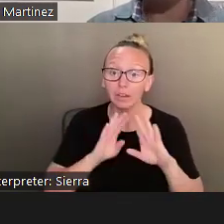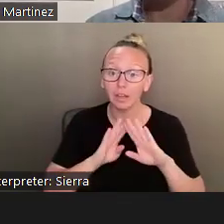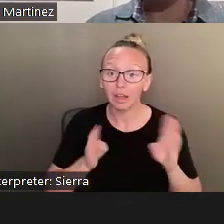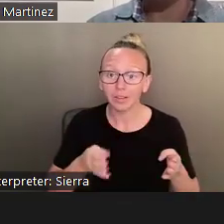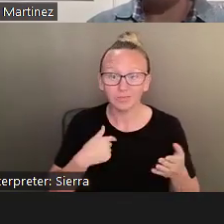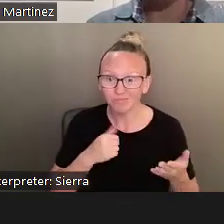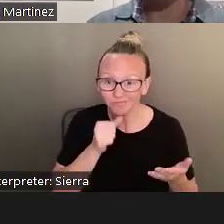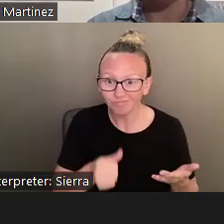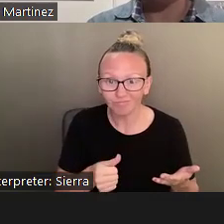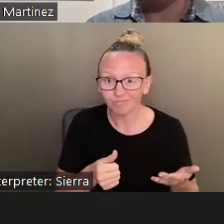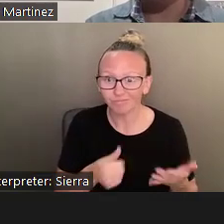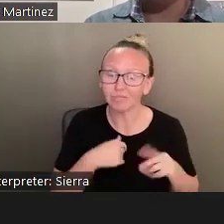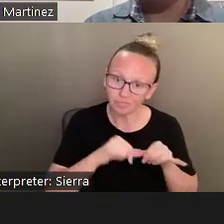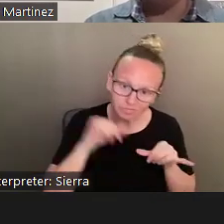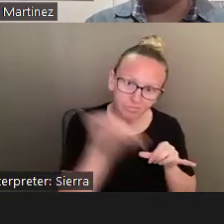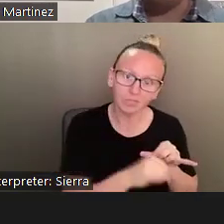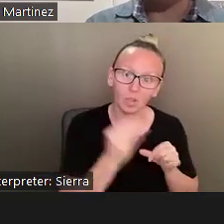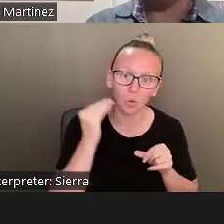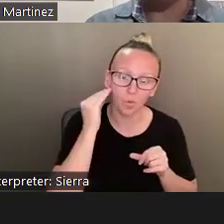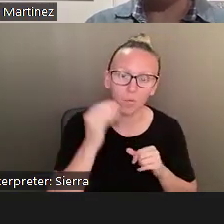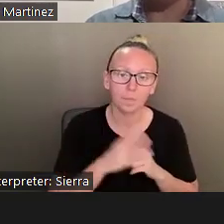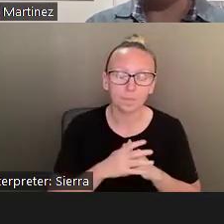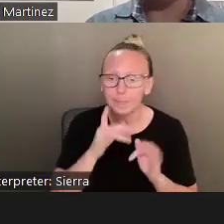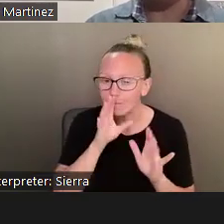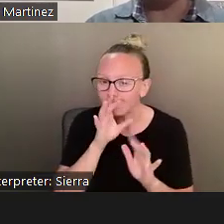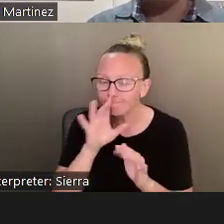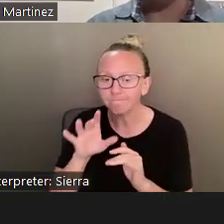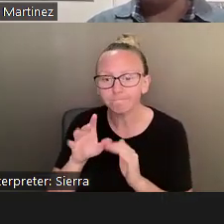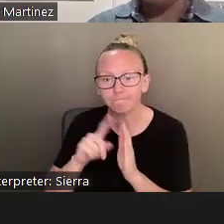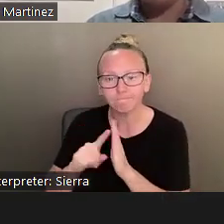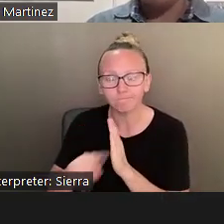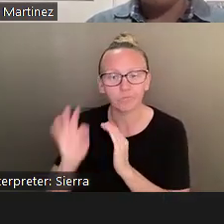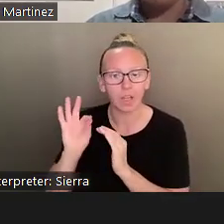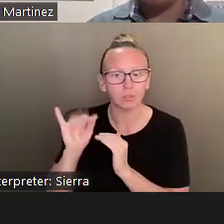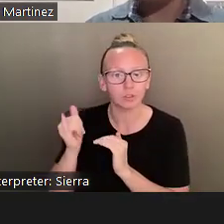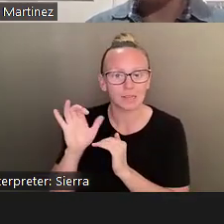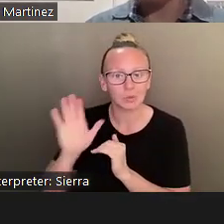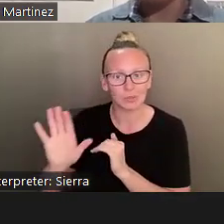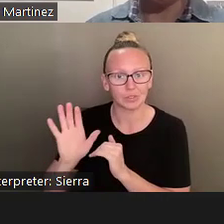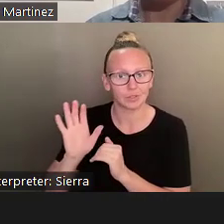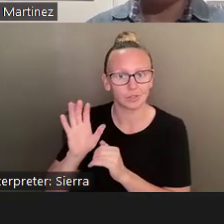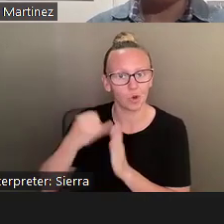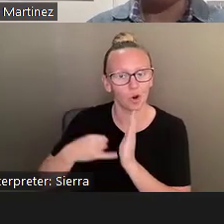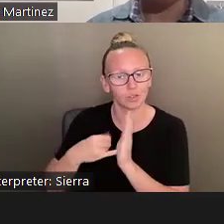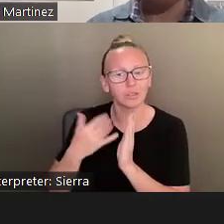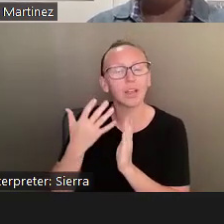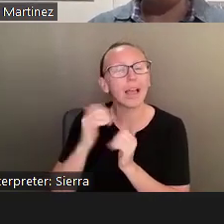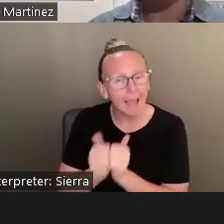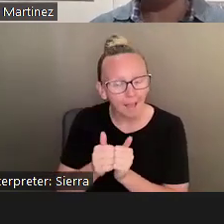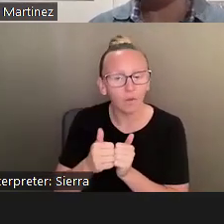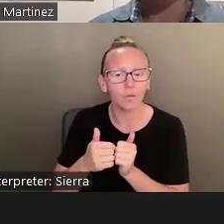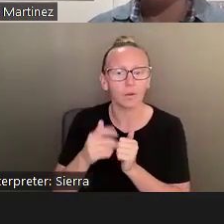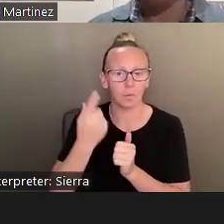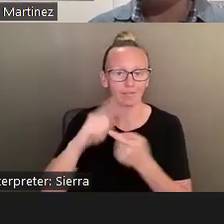I learned about James Castle's work and through a friend who had gifted me a book, the Memory